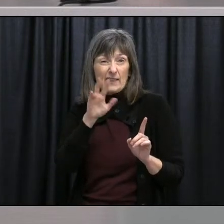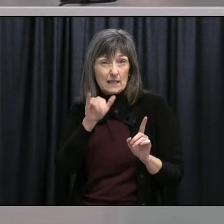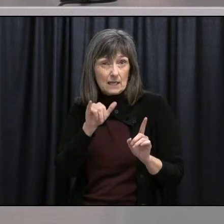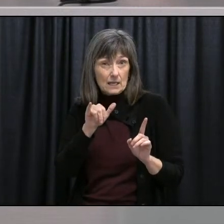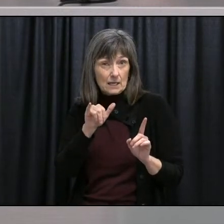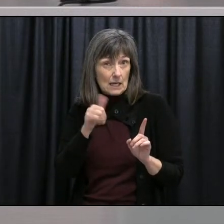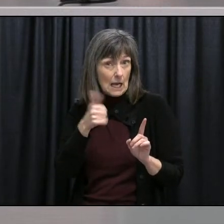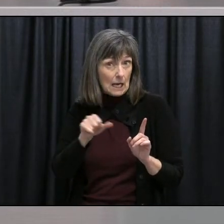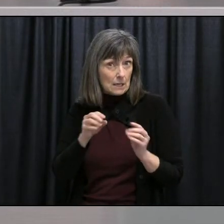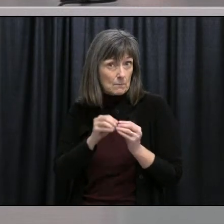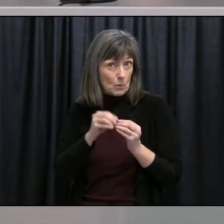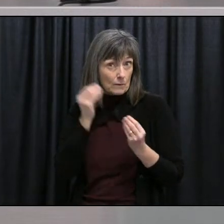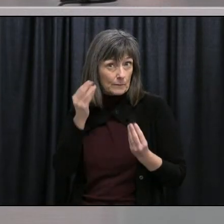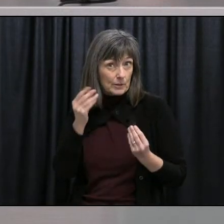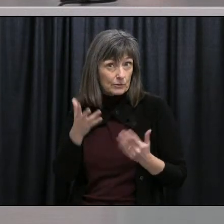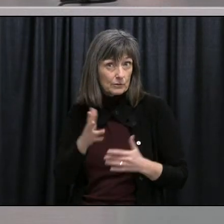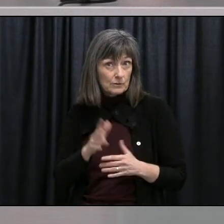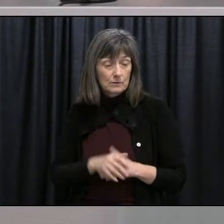Minister?